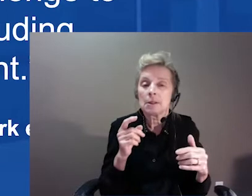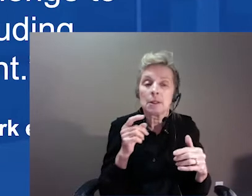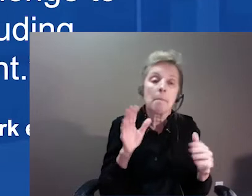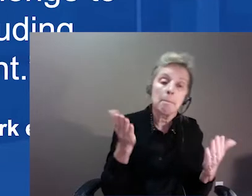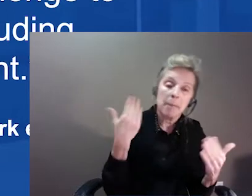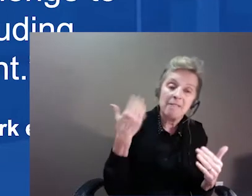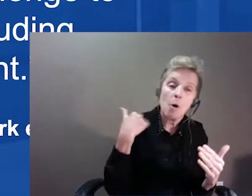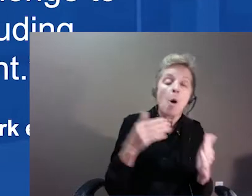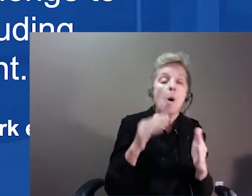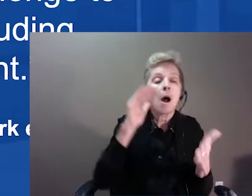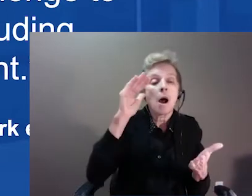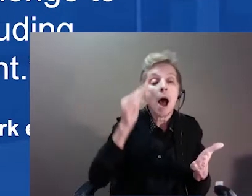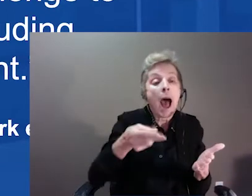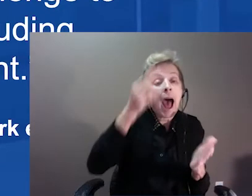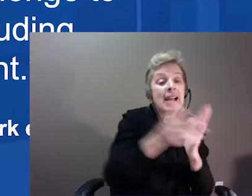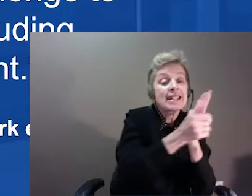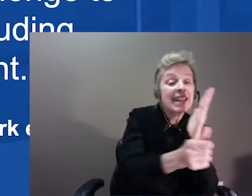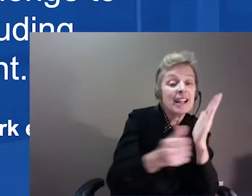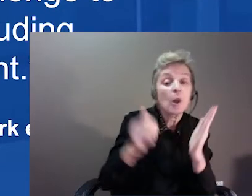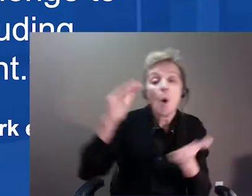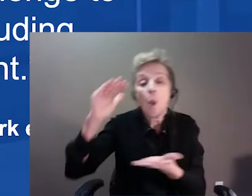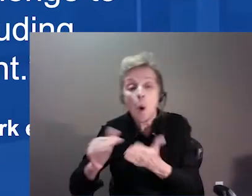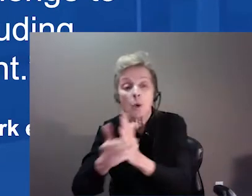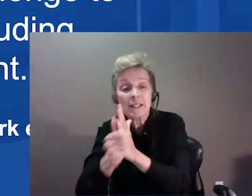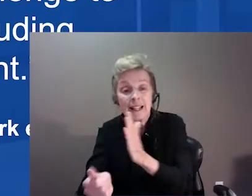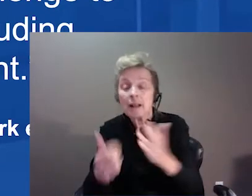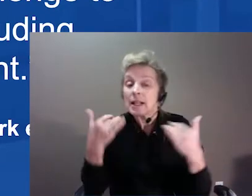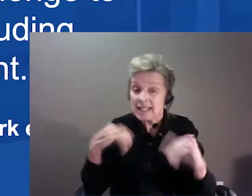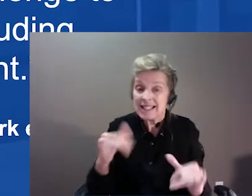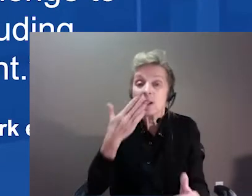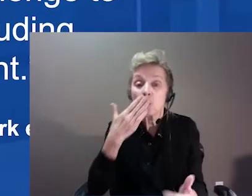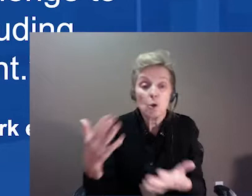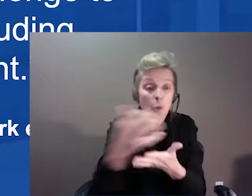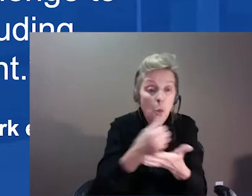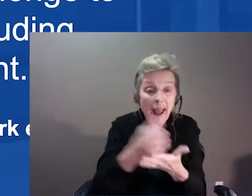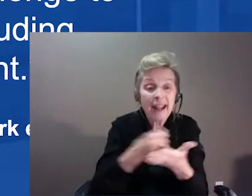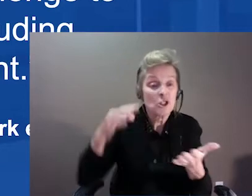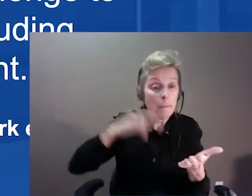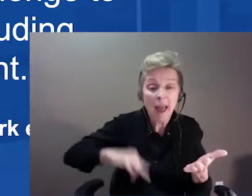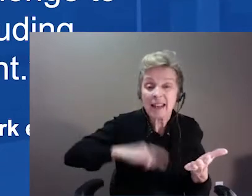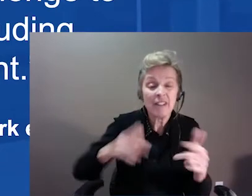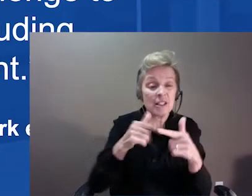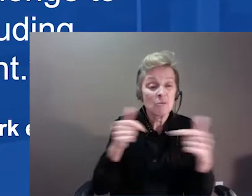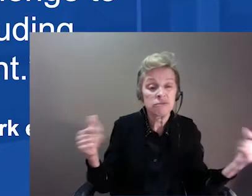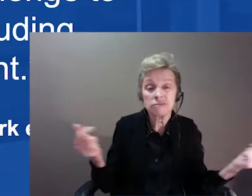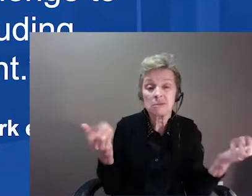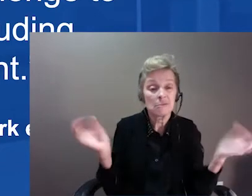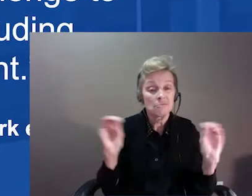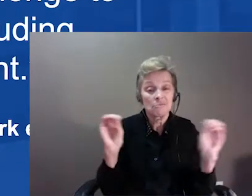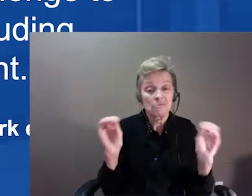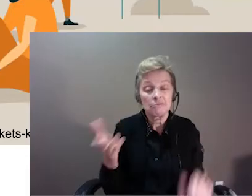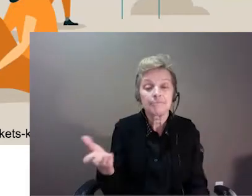semi-skilled or low-skilled employment, but still offered a decent wage and benefits and so forth. Next slide,